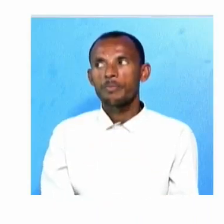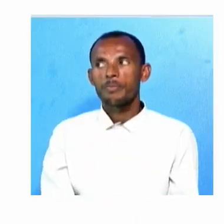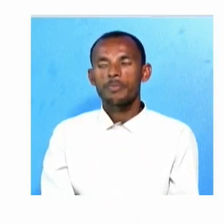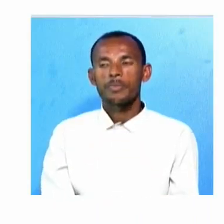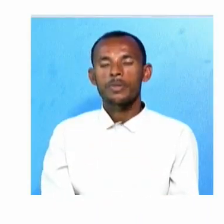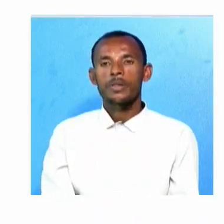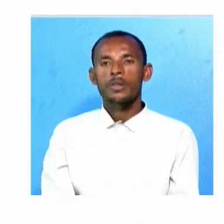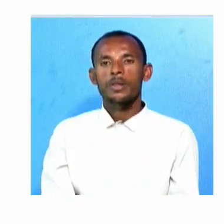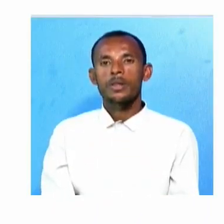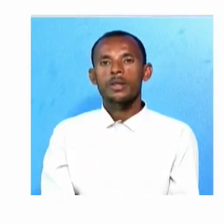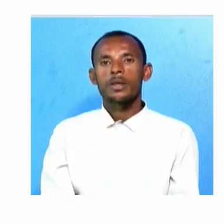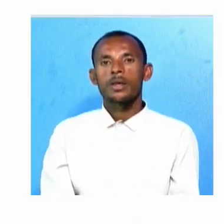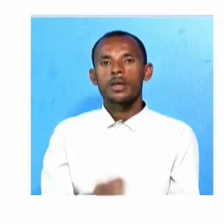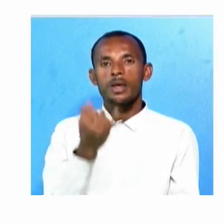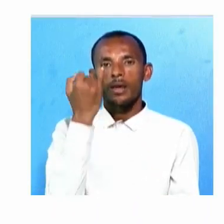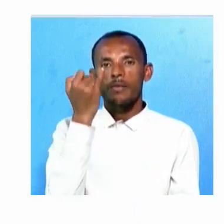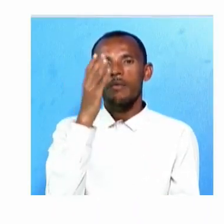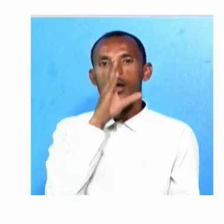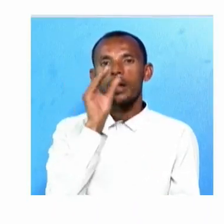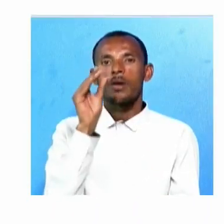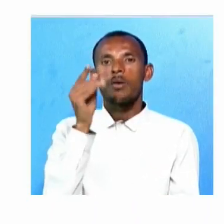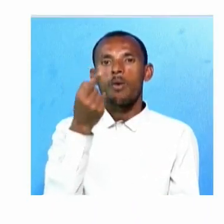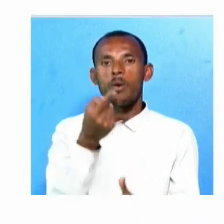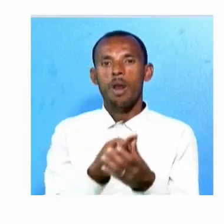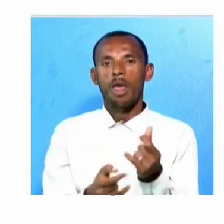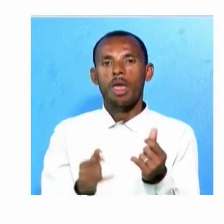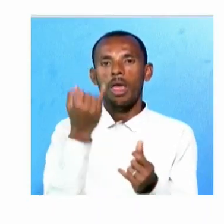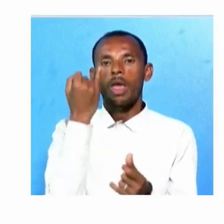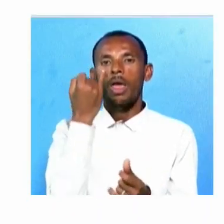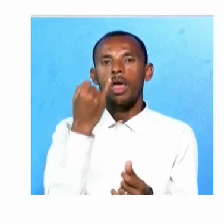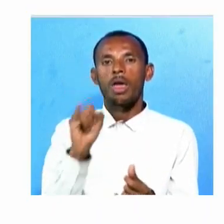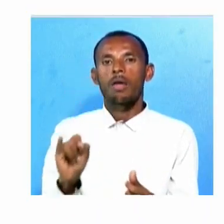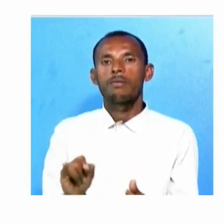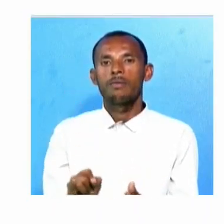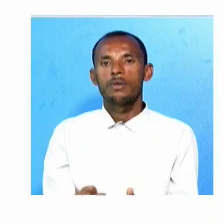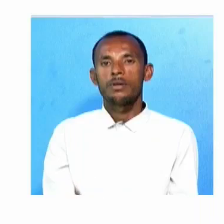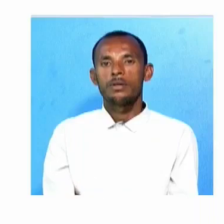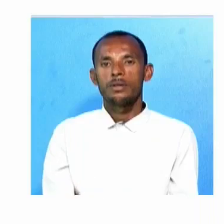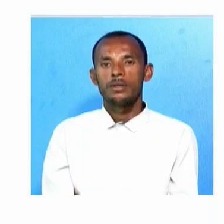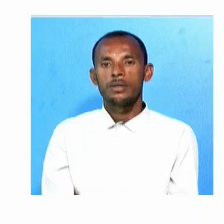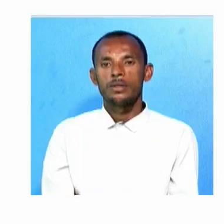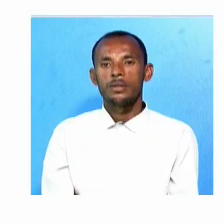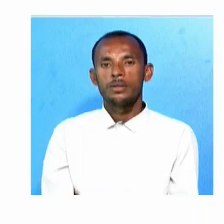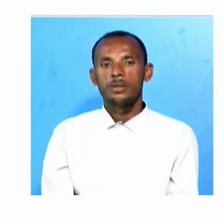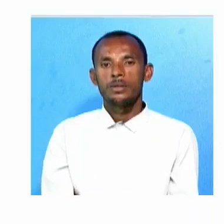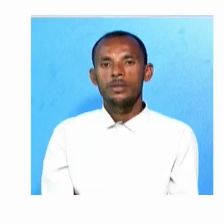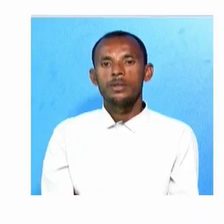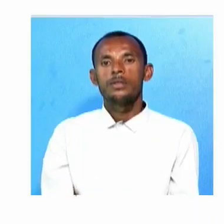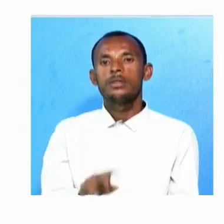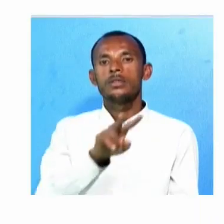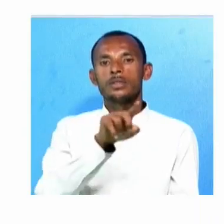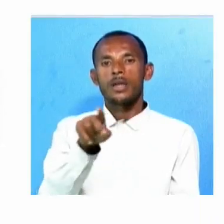if and only if and only if